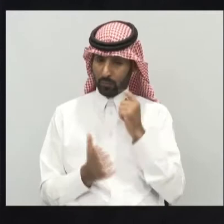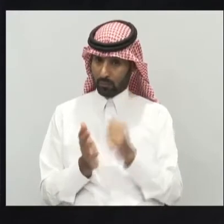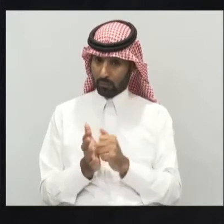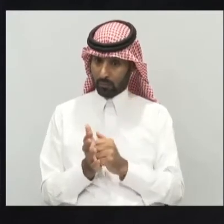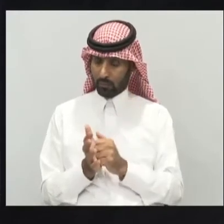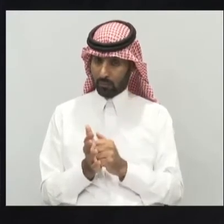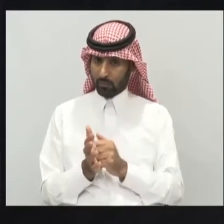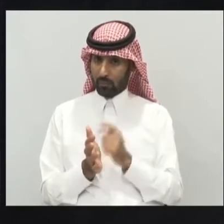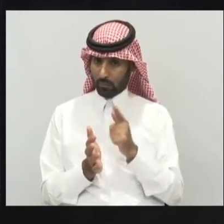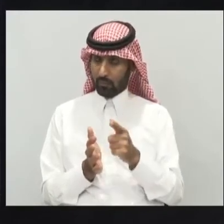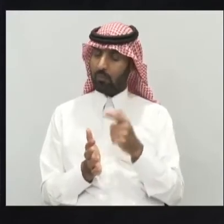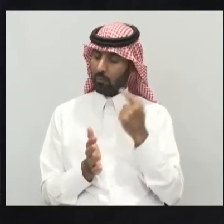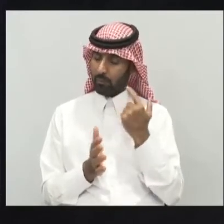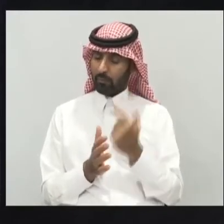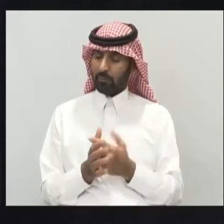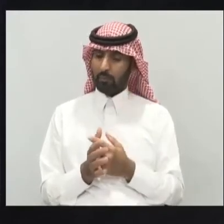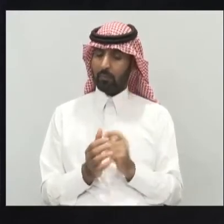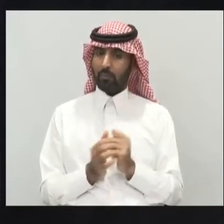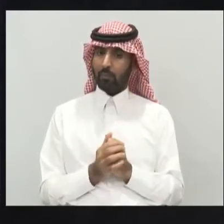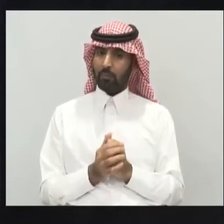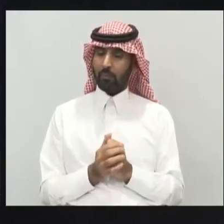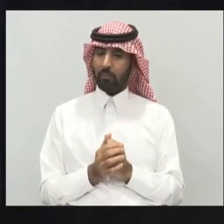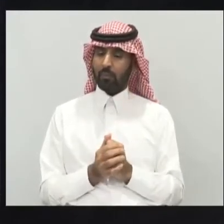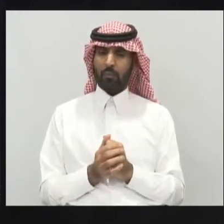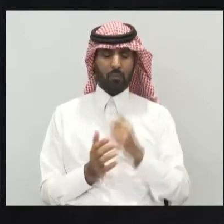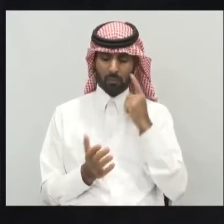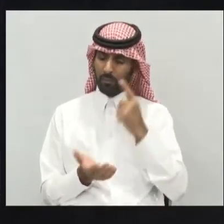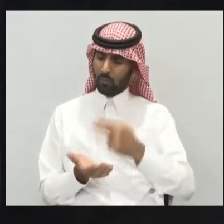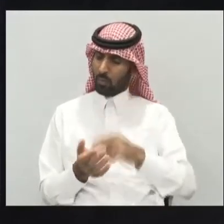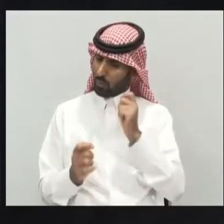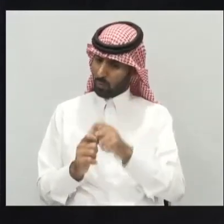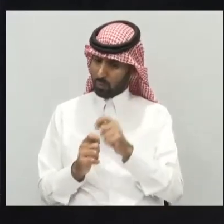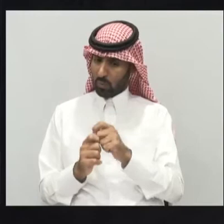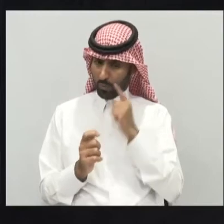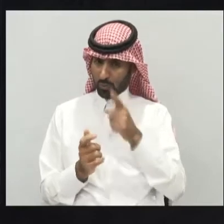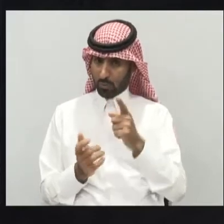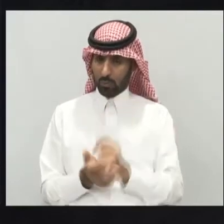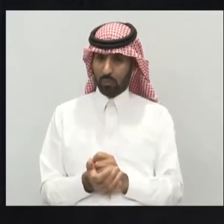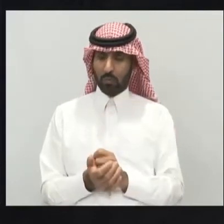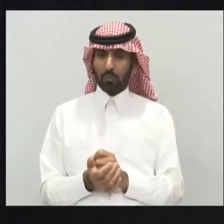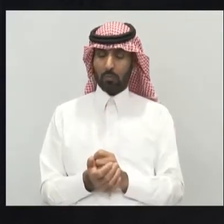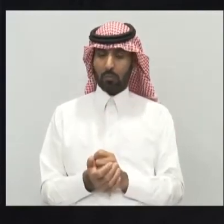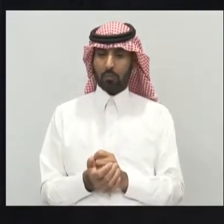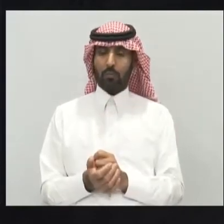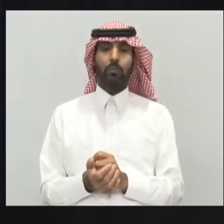homework, this is one reason. To give advice, excellent. To